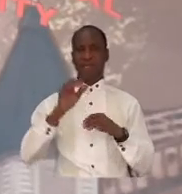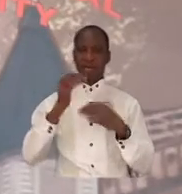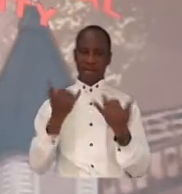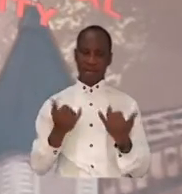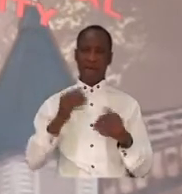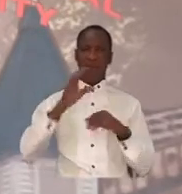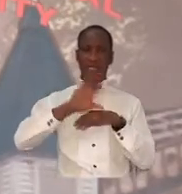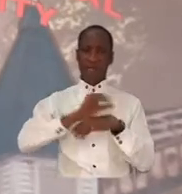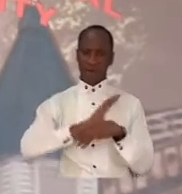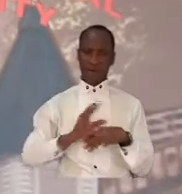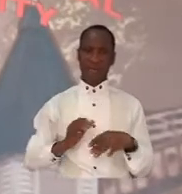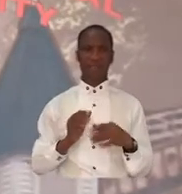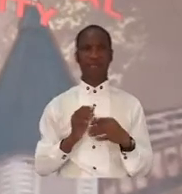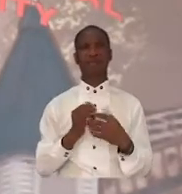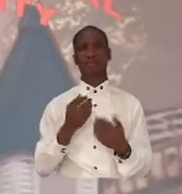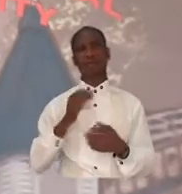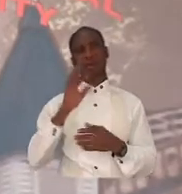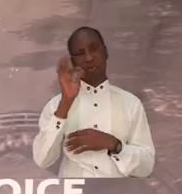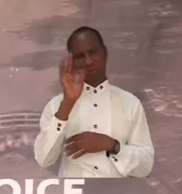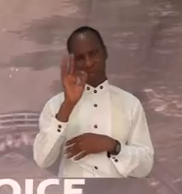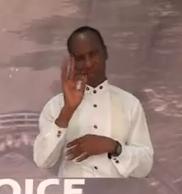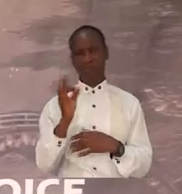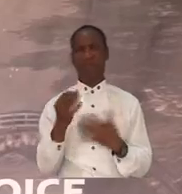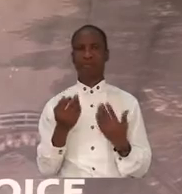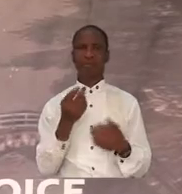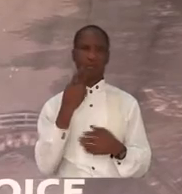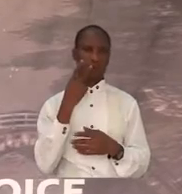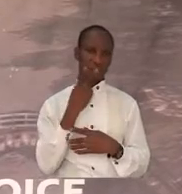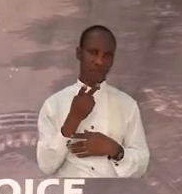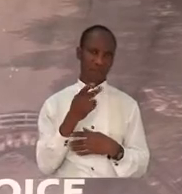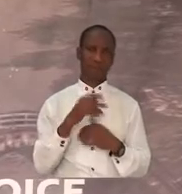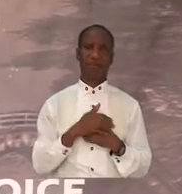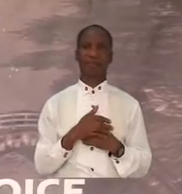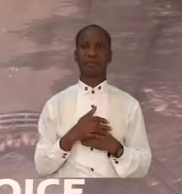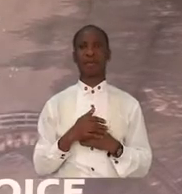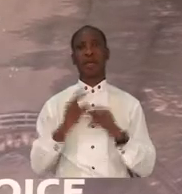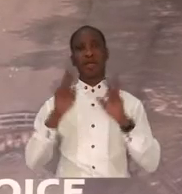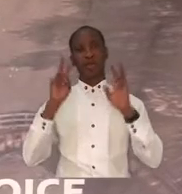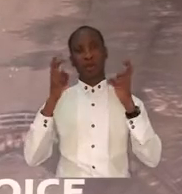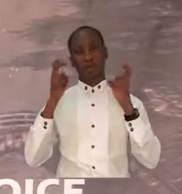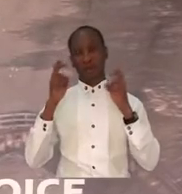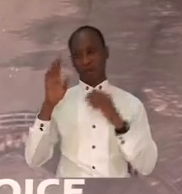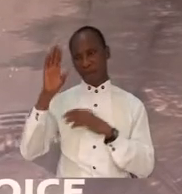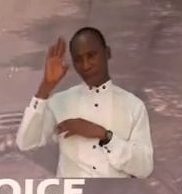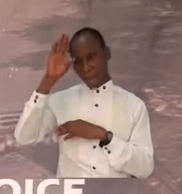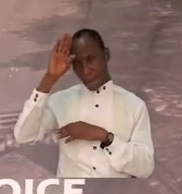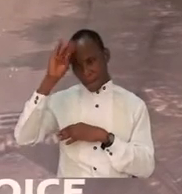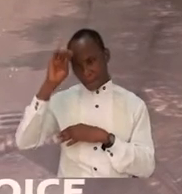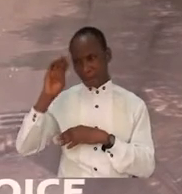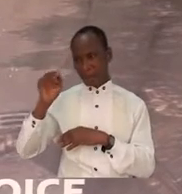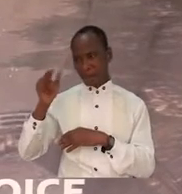again, and we are continuing in our studies. The topic is still man, sin and salvation.